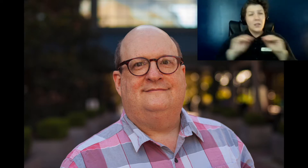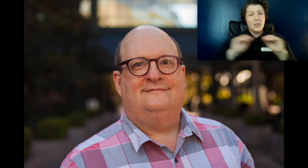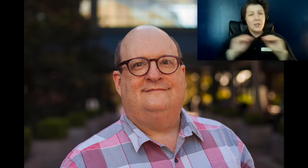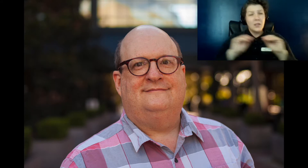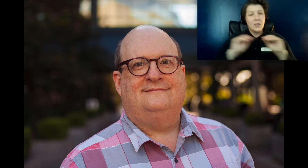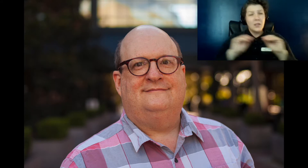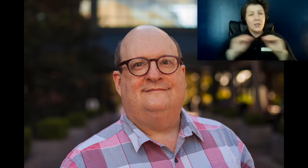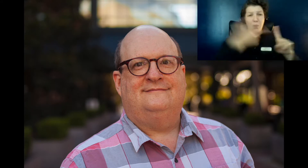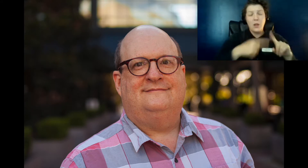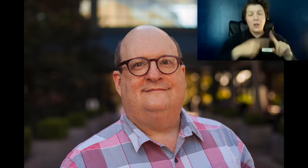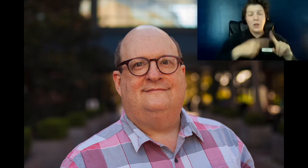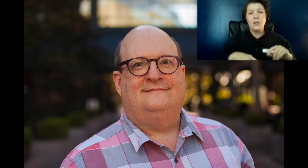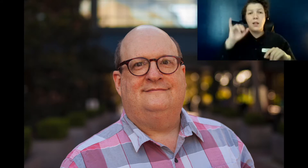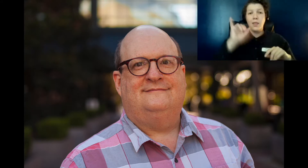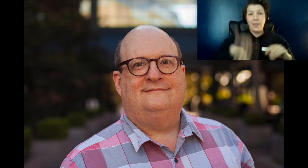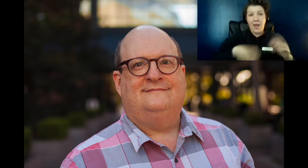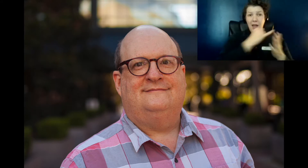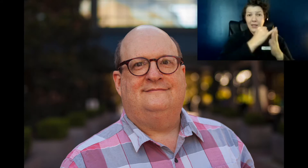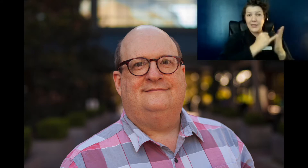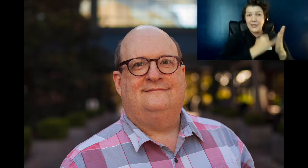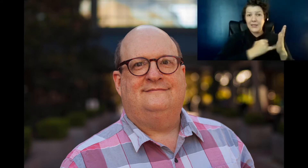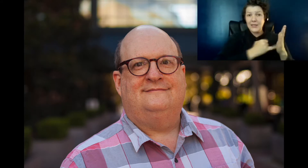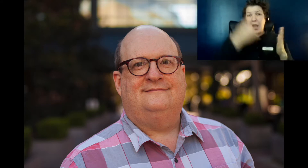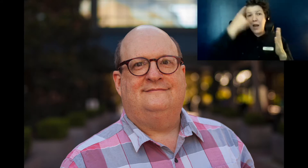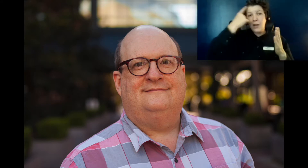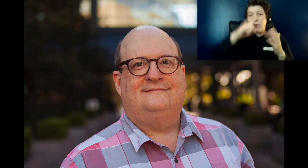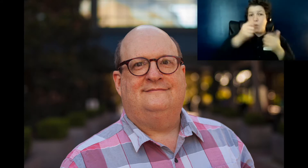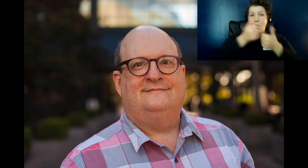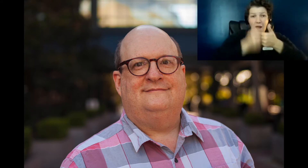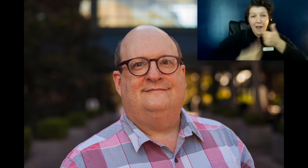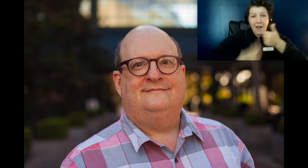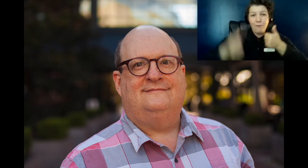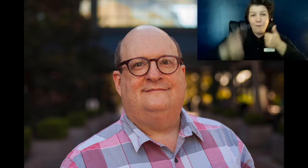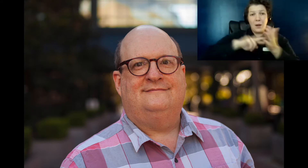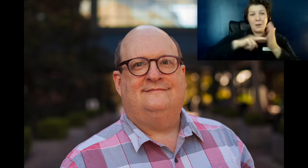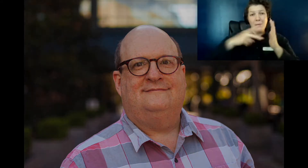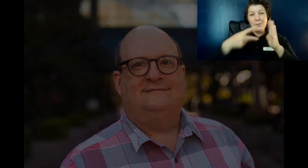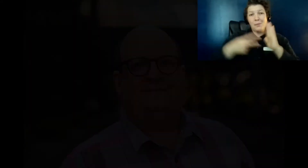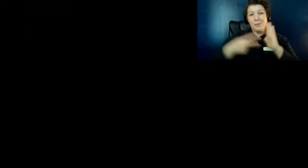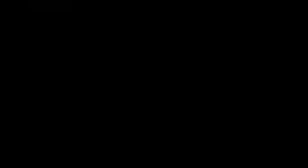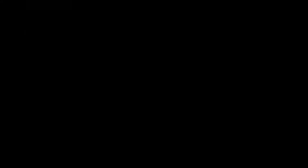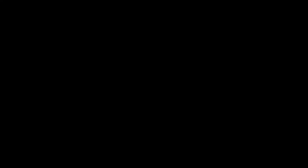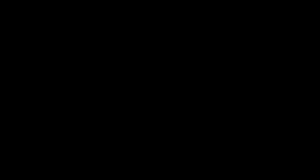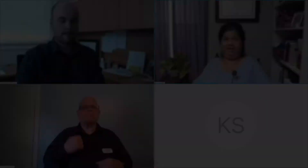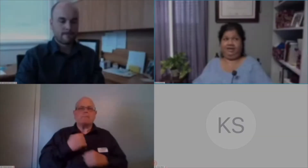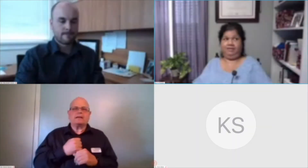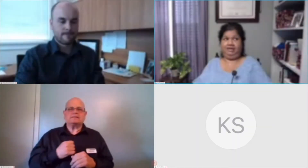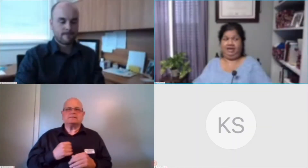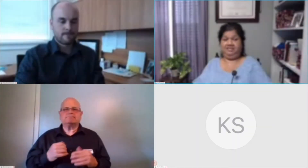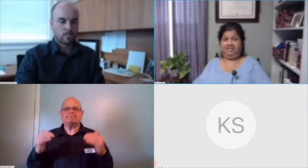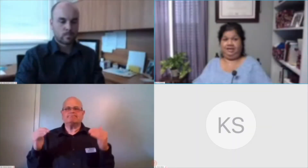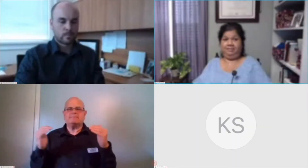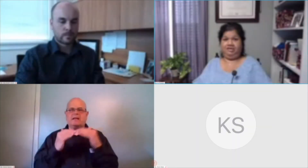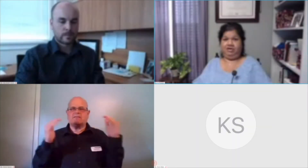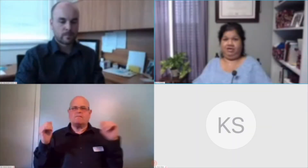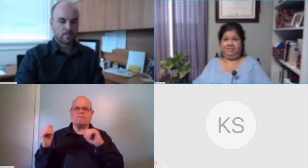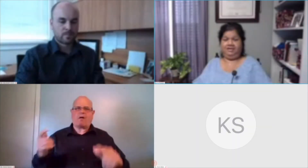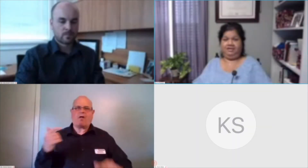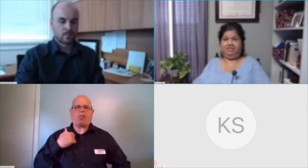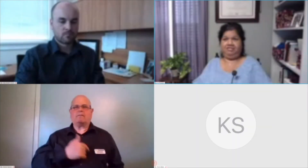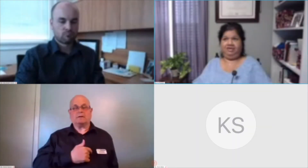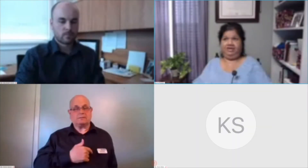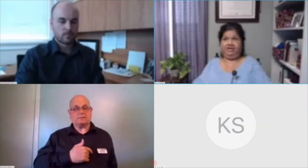charity. Designing for everyone is just what we do. I didn't get my